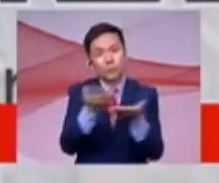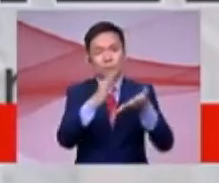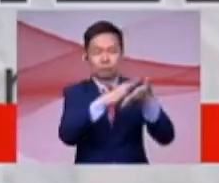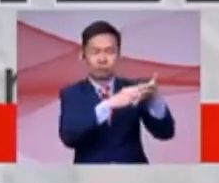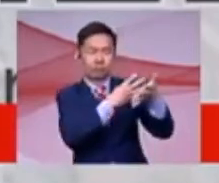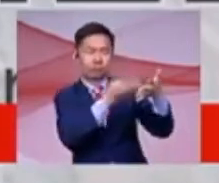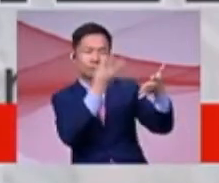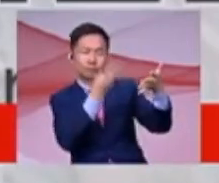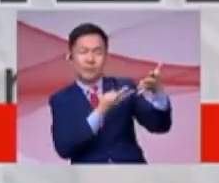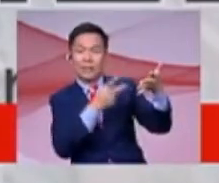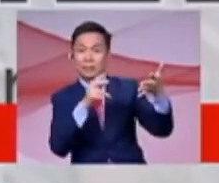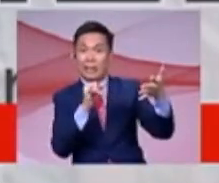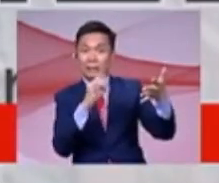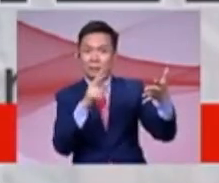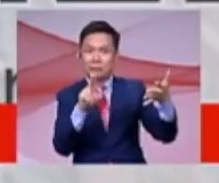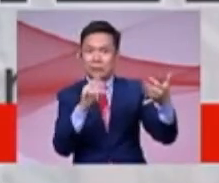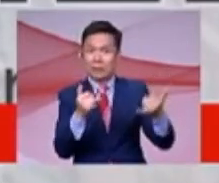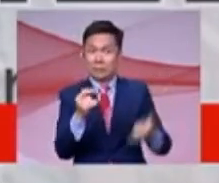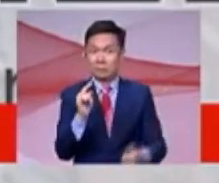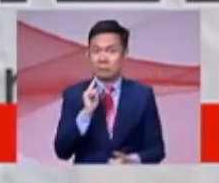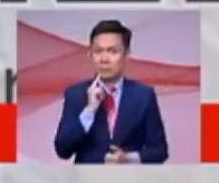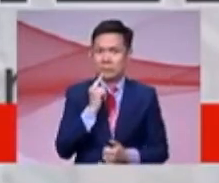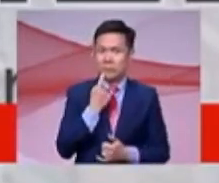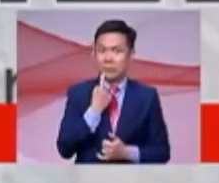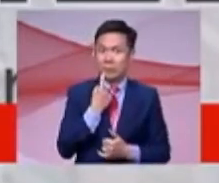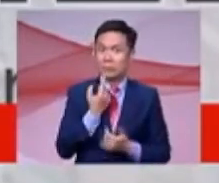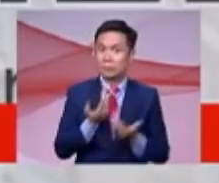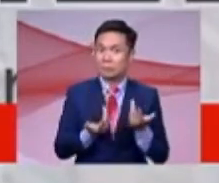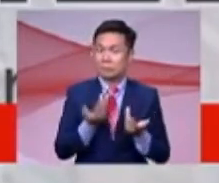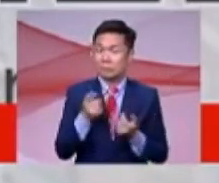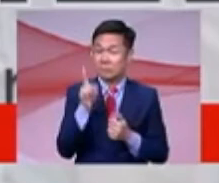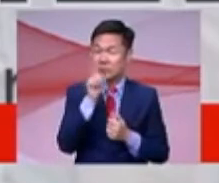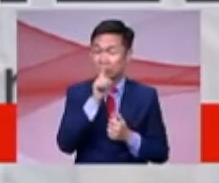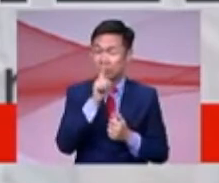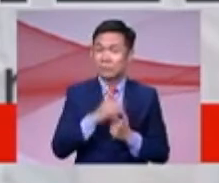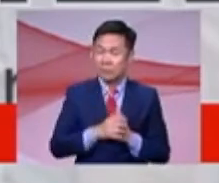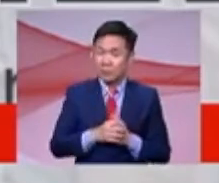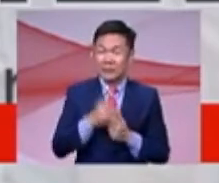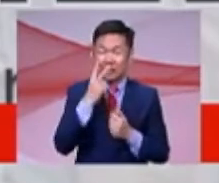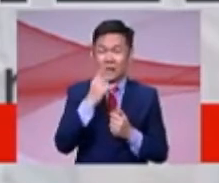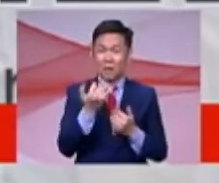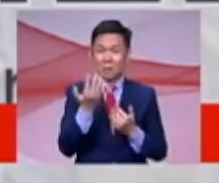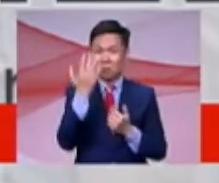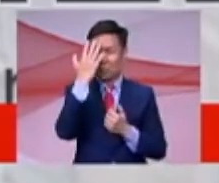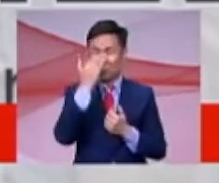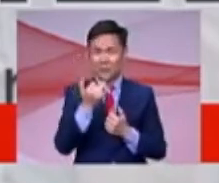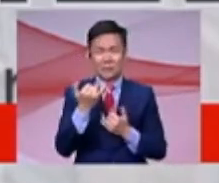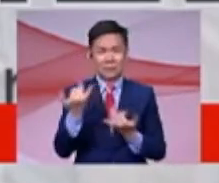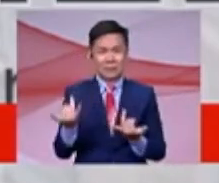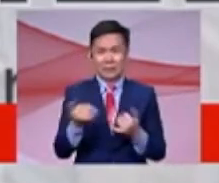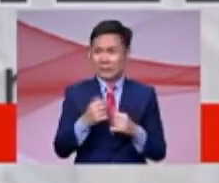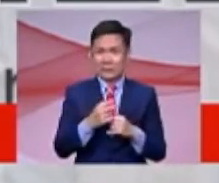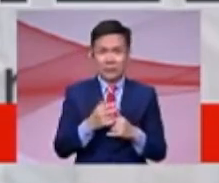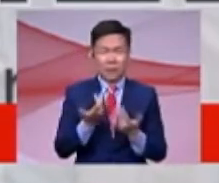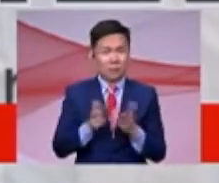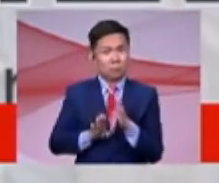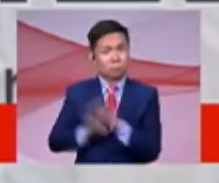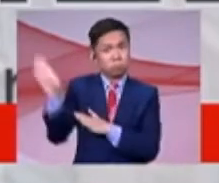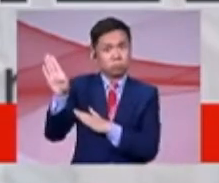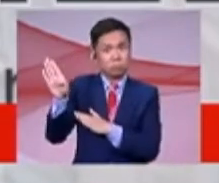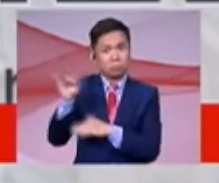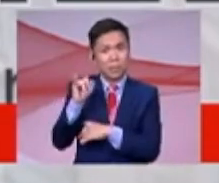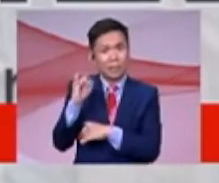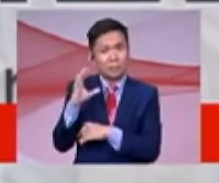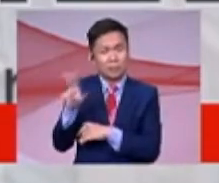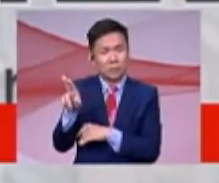mean, looks quite serious. Can we know what actually happened that caused this sudden, what looks like sudden spike in